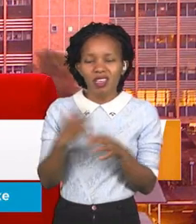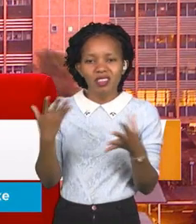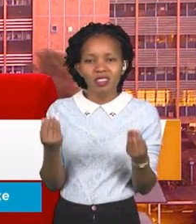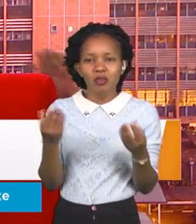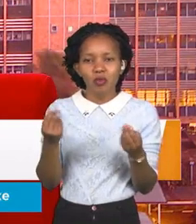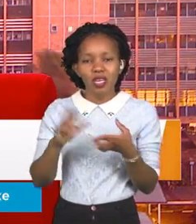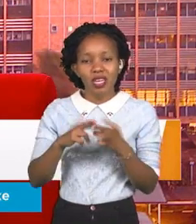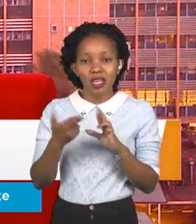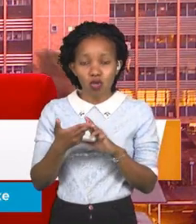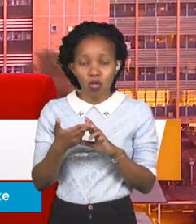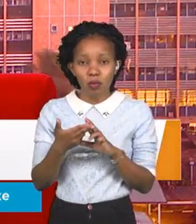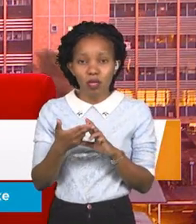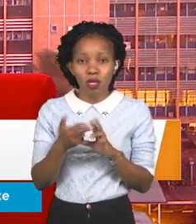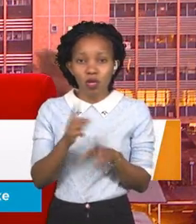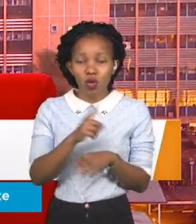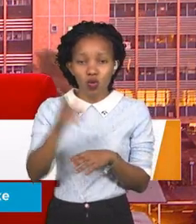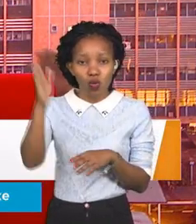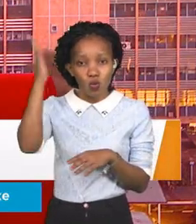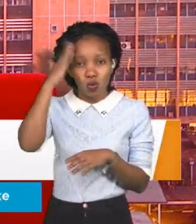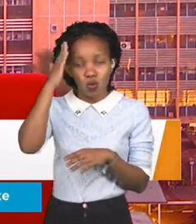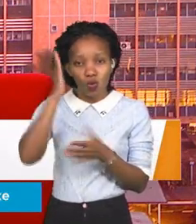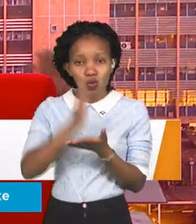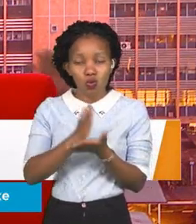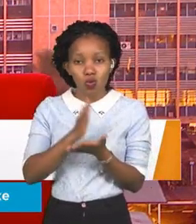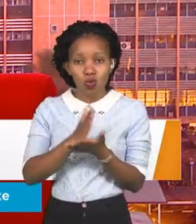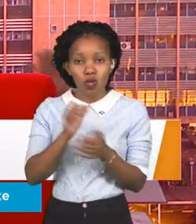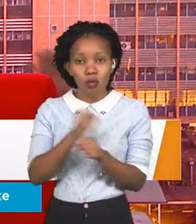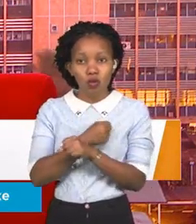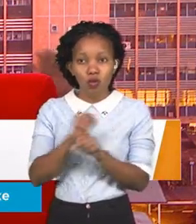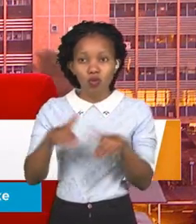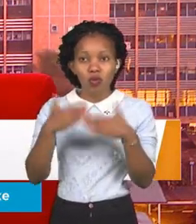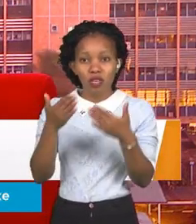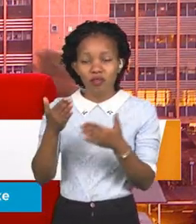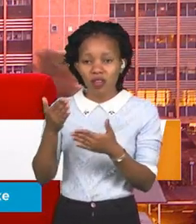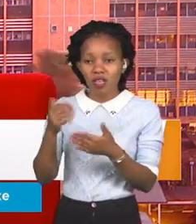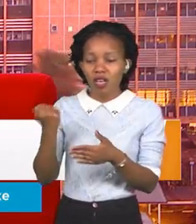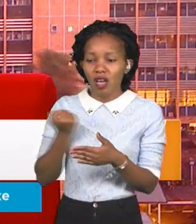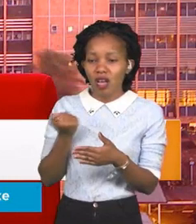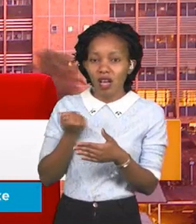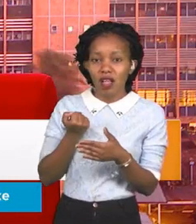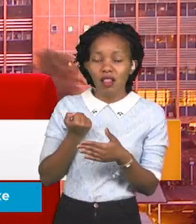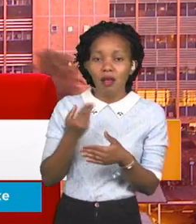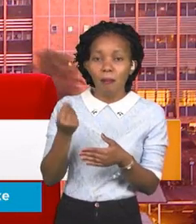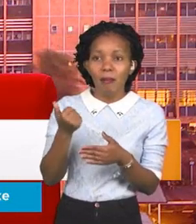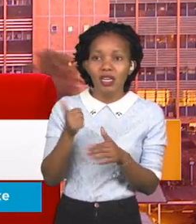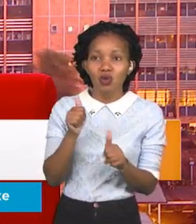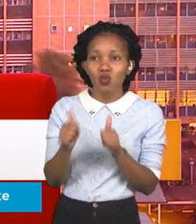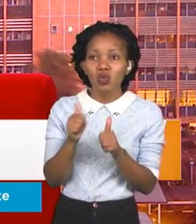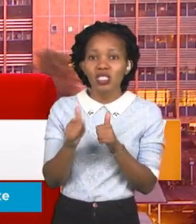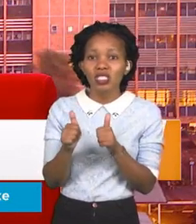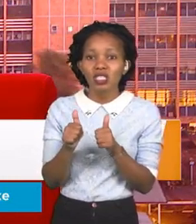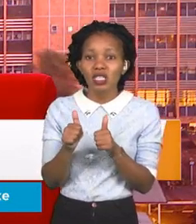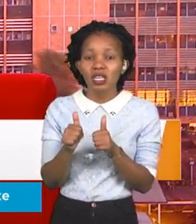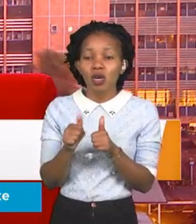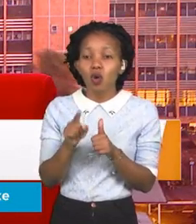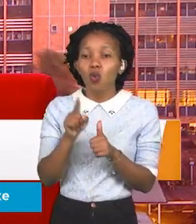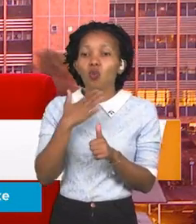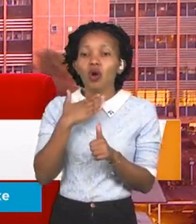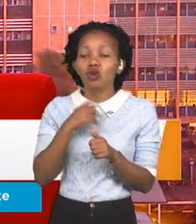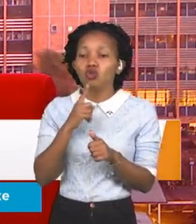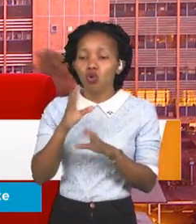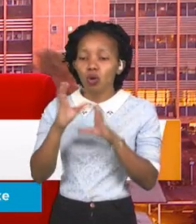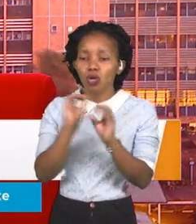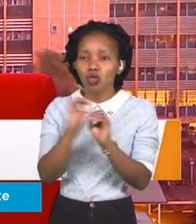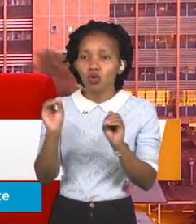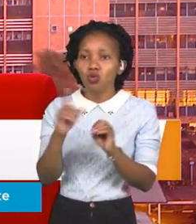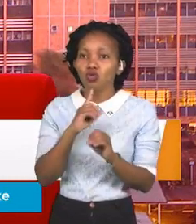In a relationship, you know you cannot give your girlfriend the kind of money she wants, but you don't want to communicate. Yeah. So what happens?